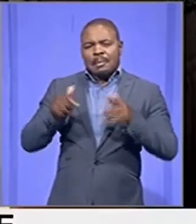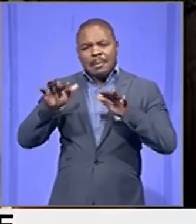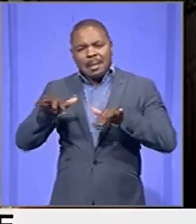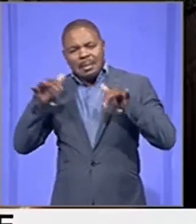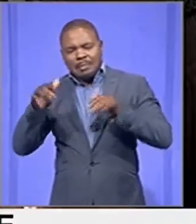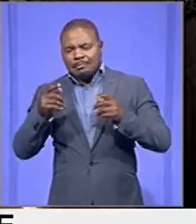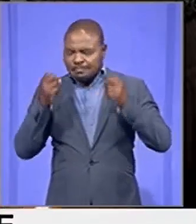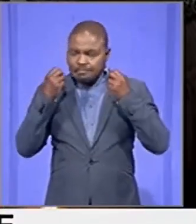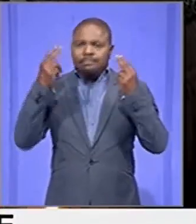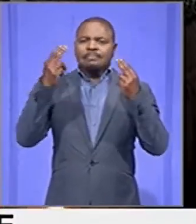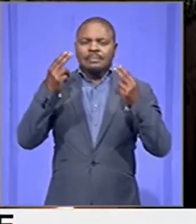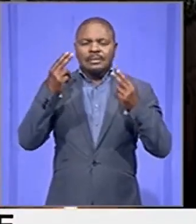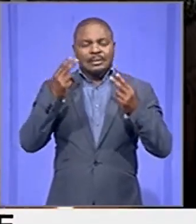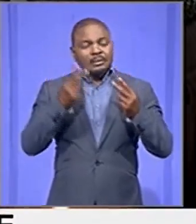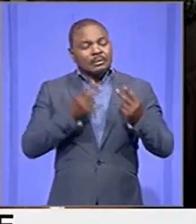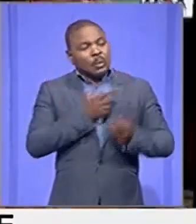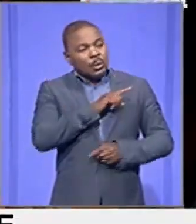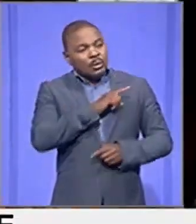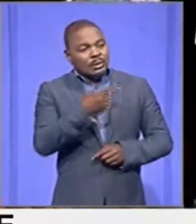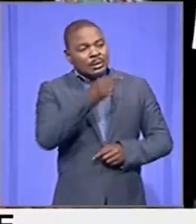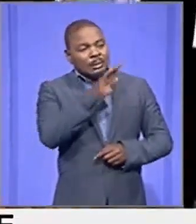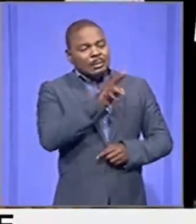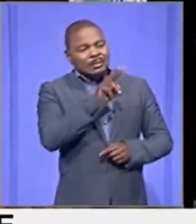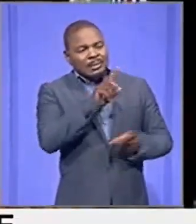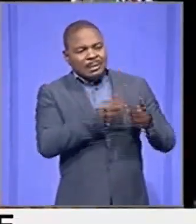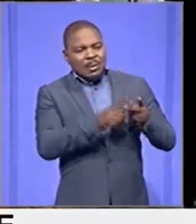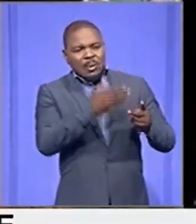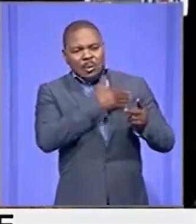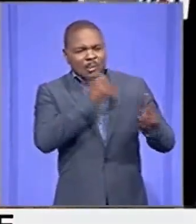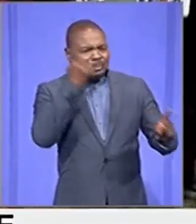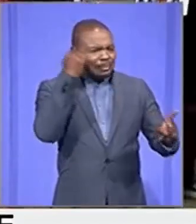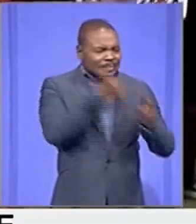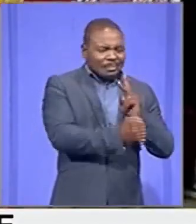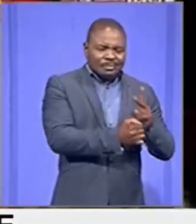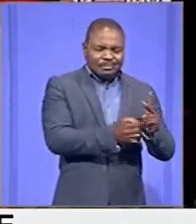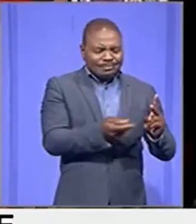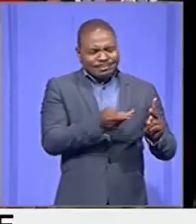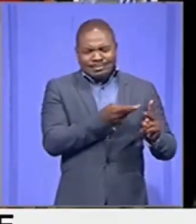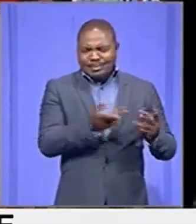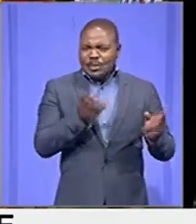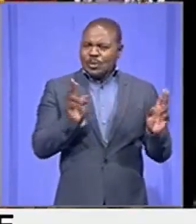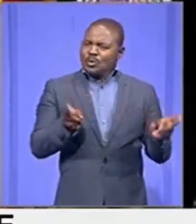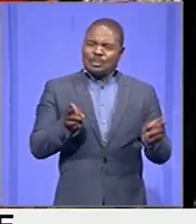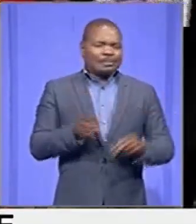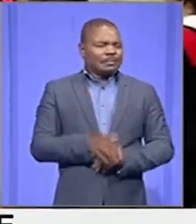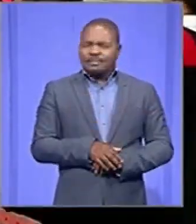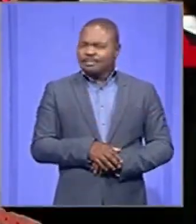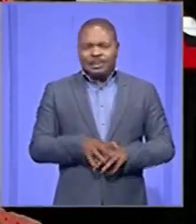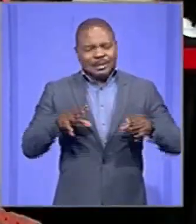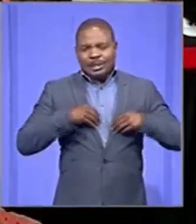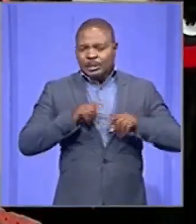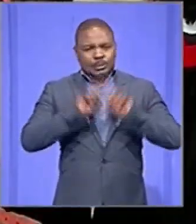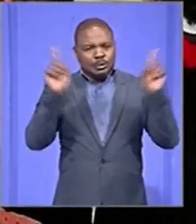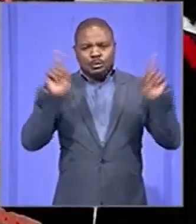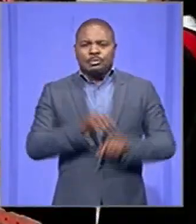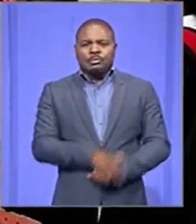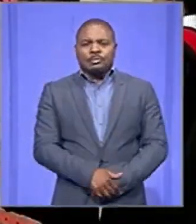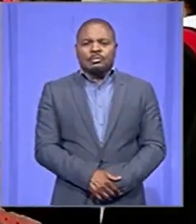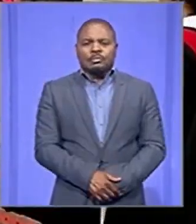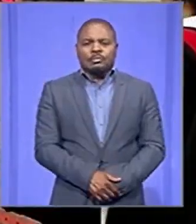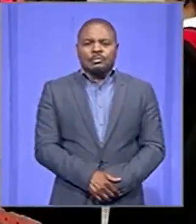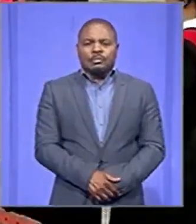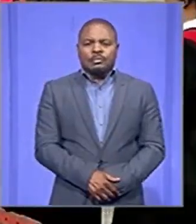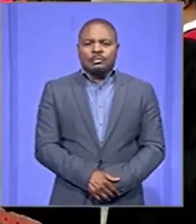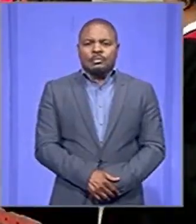gore tiriso dikgoka e ikaegileng ka bong le polao ya basadi ga se dilo tse di tlwaelegileng. Kamogelo Siekwi, dikgang